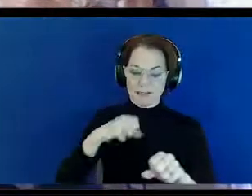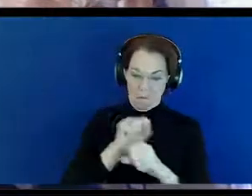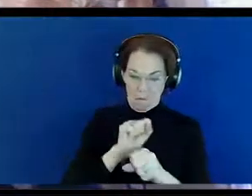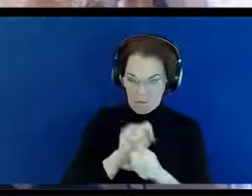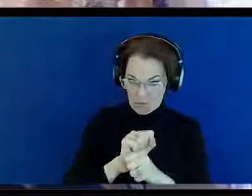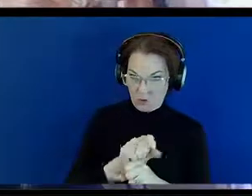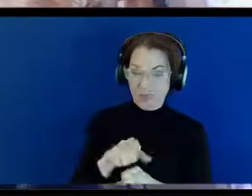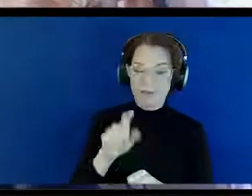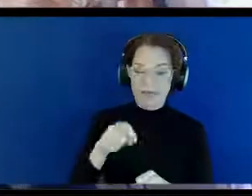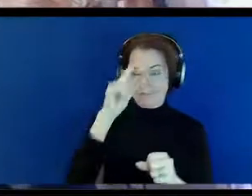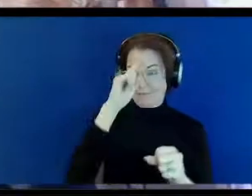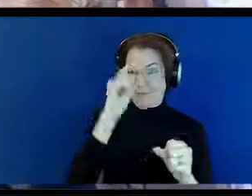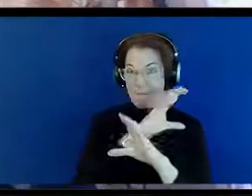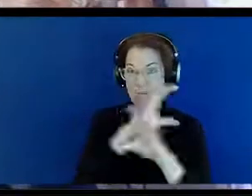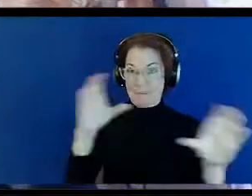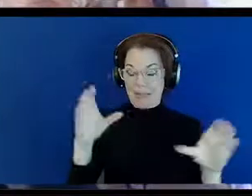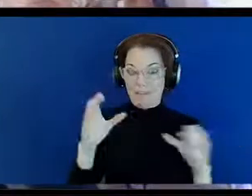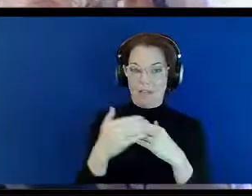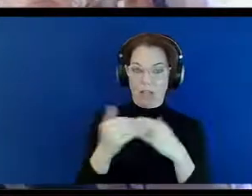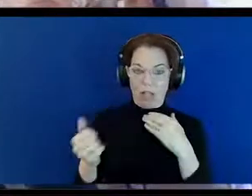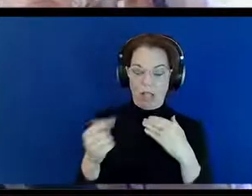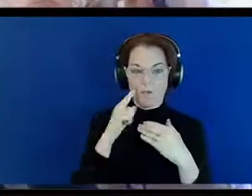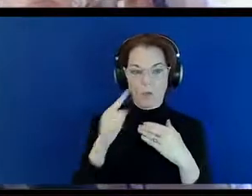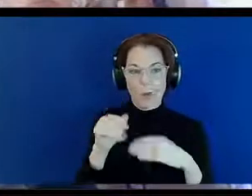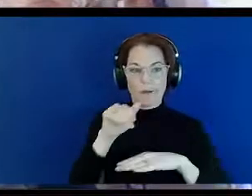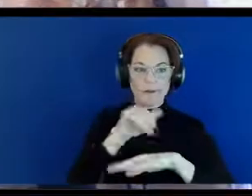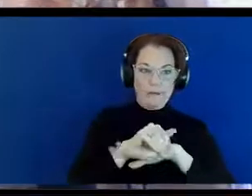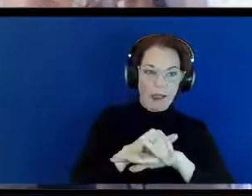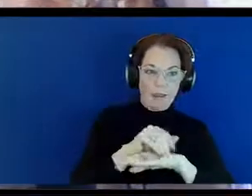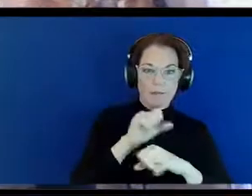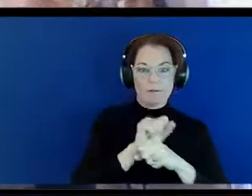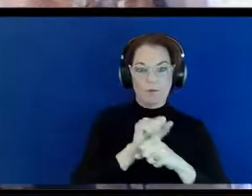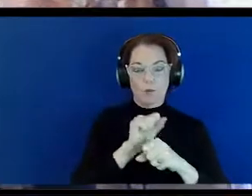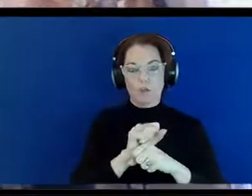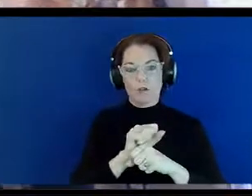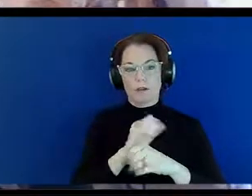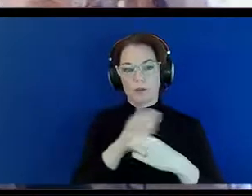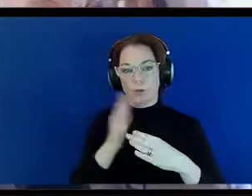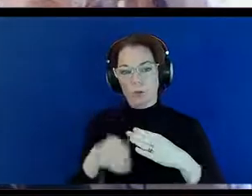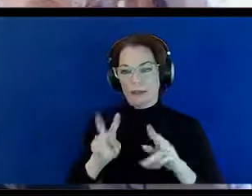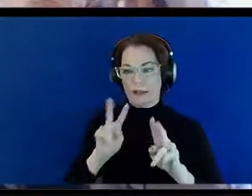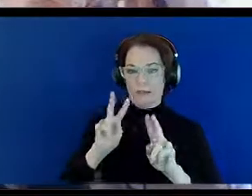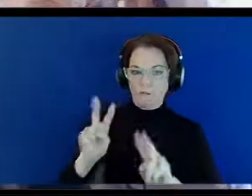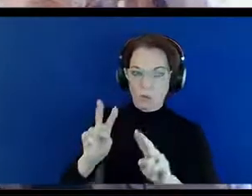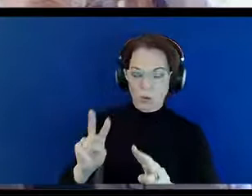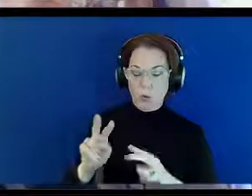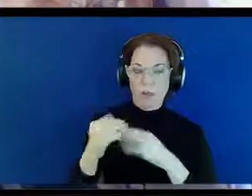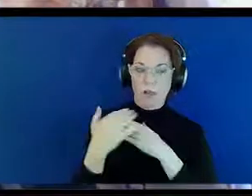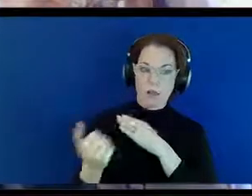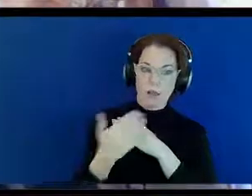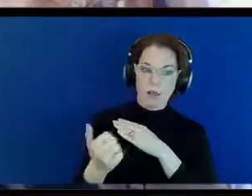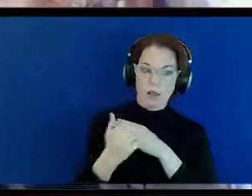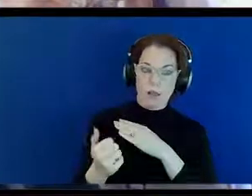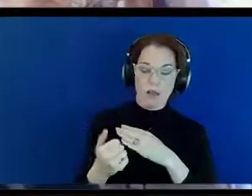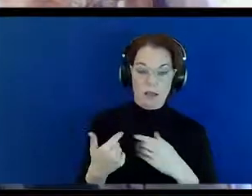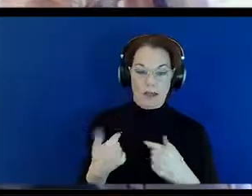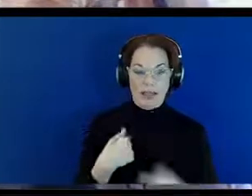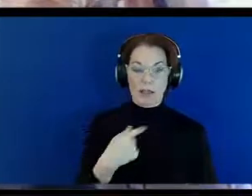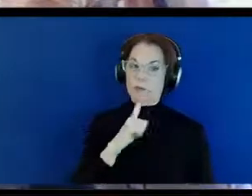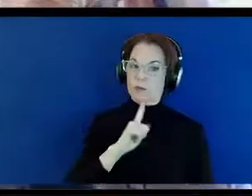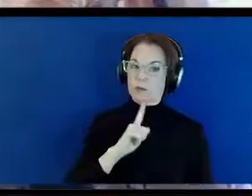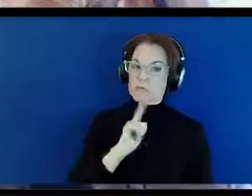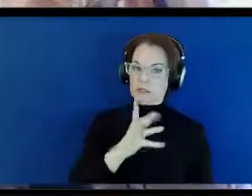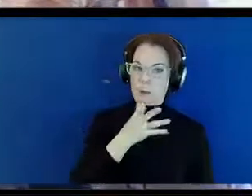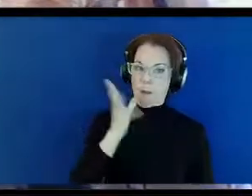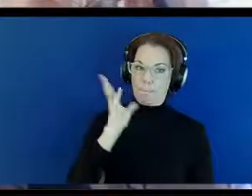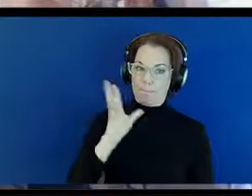night calls, embalmings, night and weekend funerals. When the call schedule became too much for me, a single mom at the time,